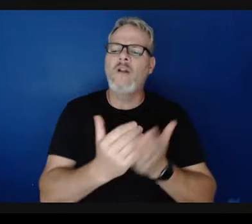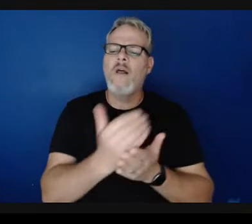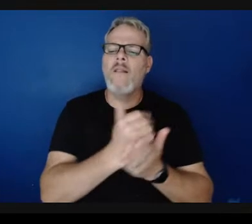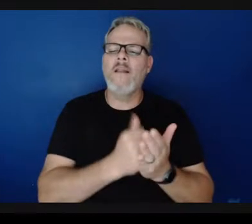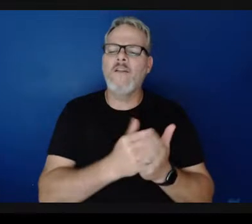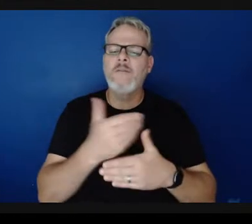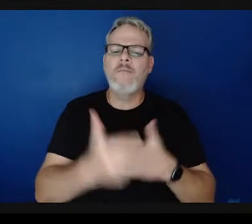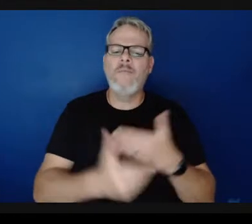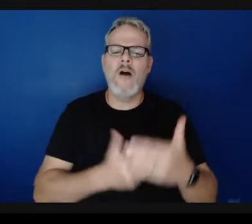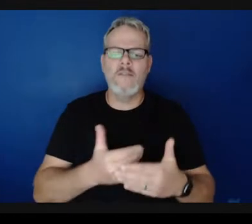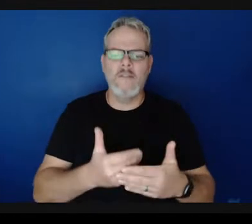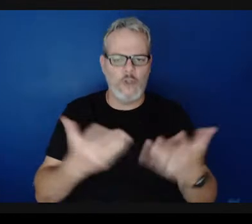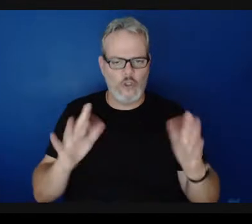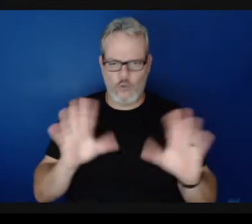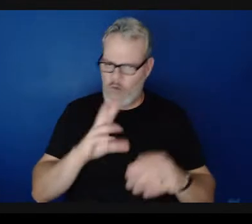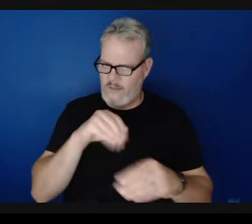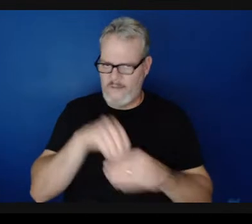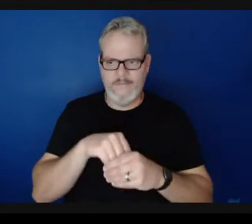in a little bit there.